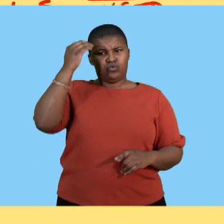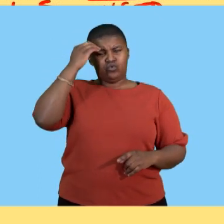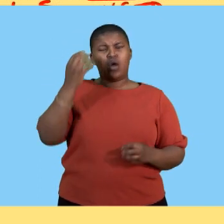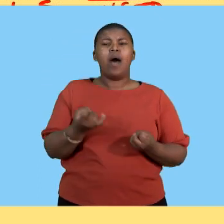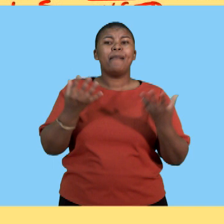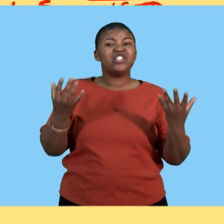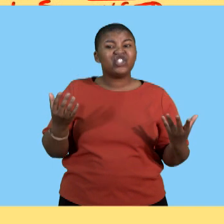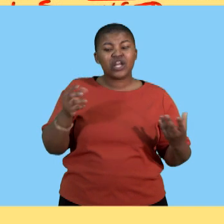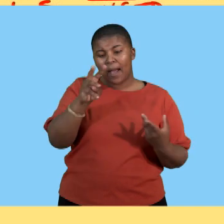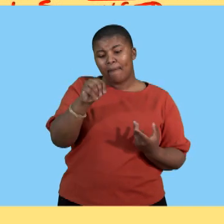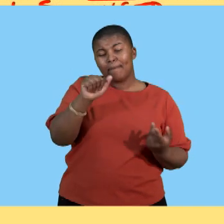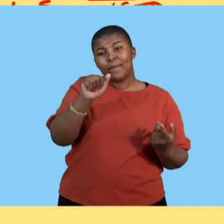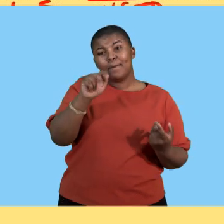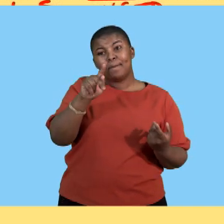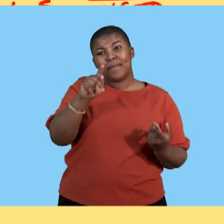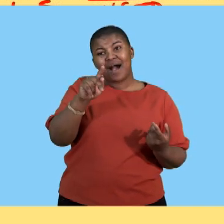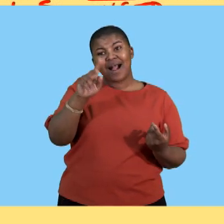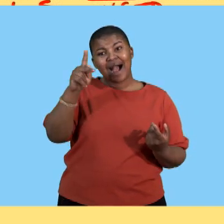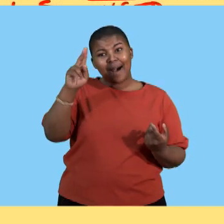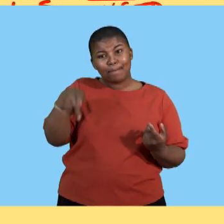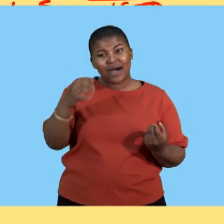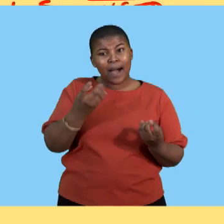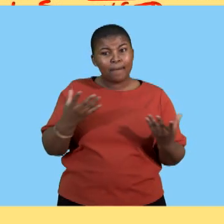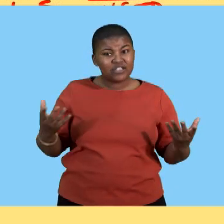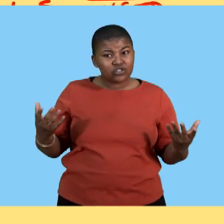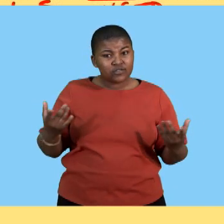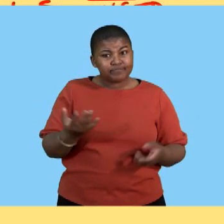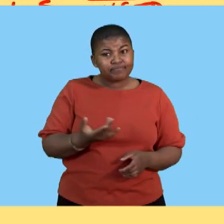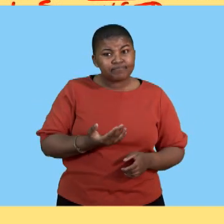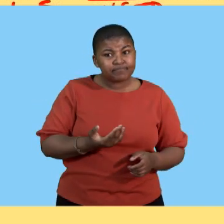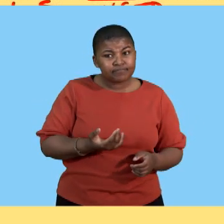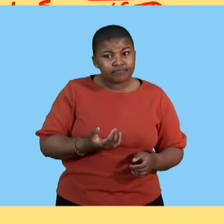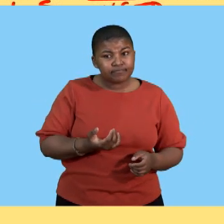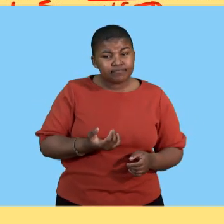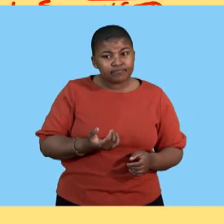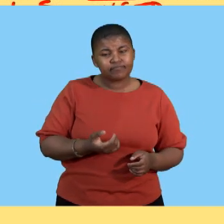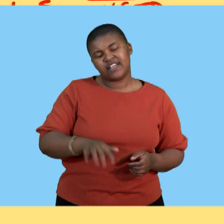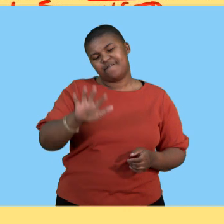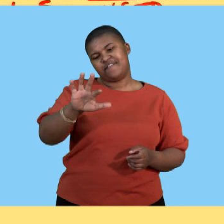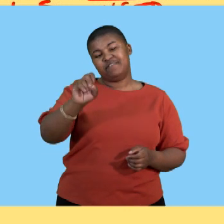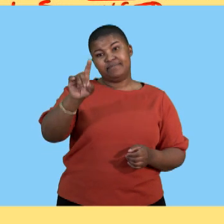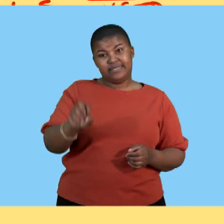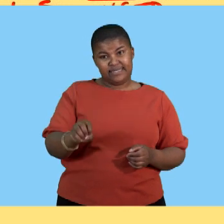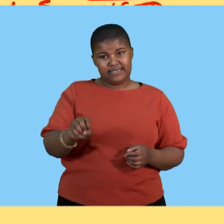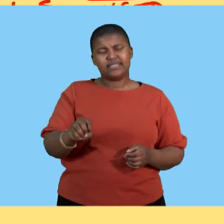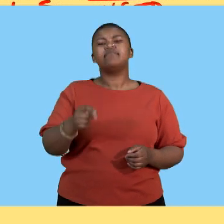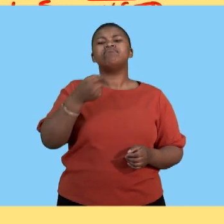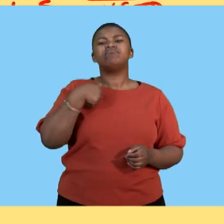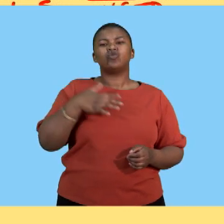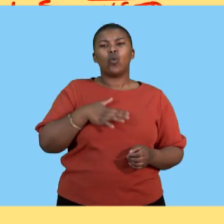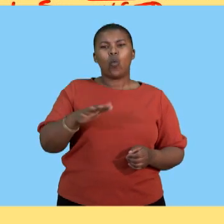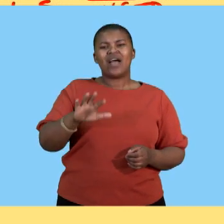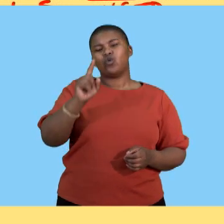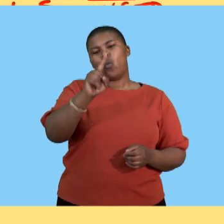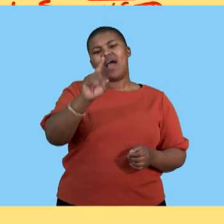know the markup by now. And remember, we just spoke about it, and the markup is 50%. So what